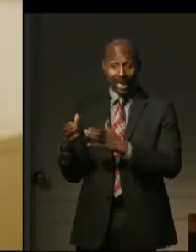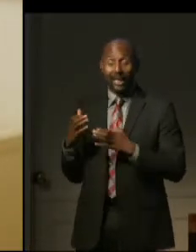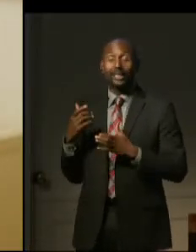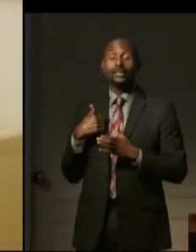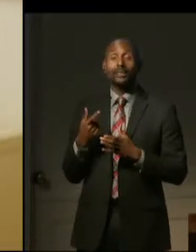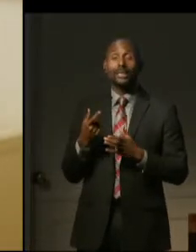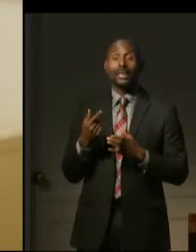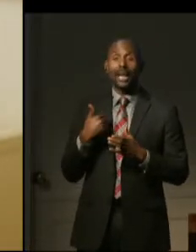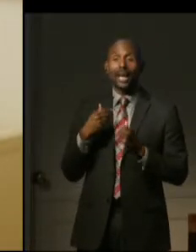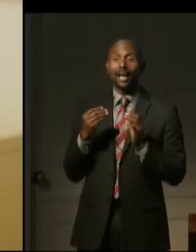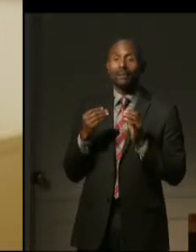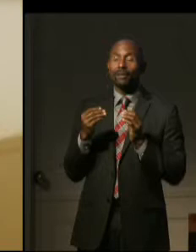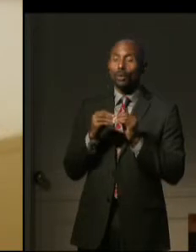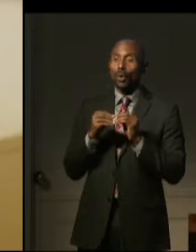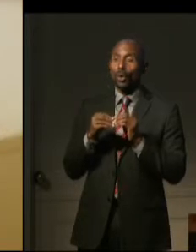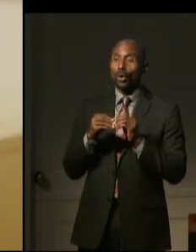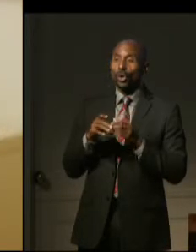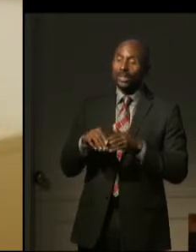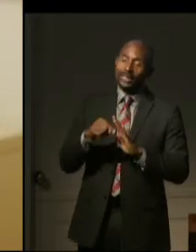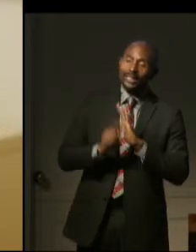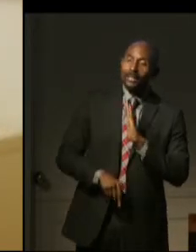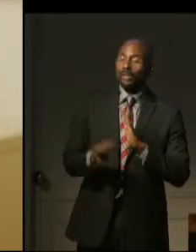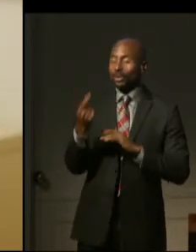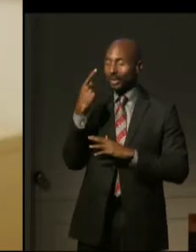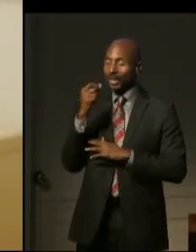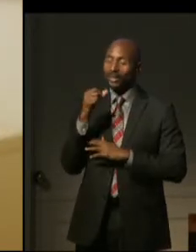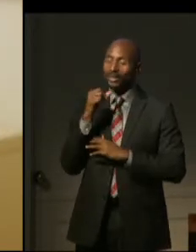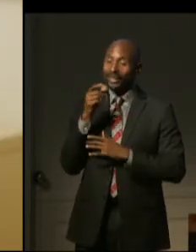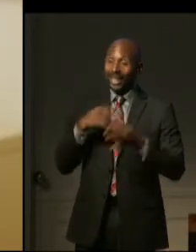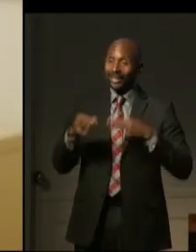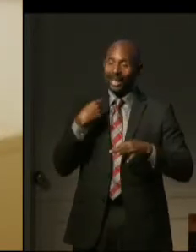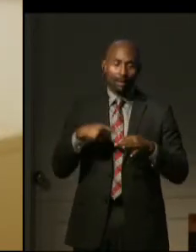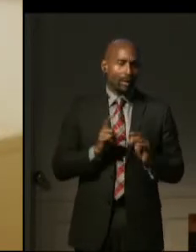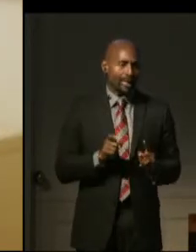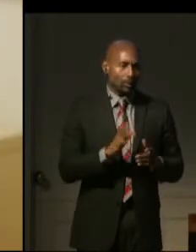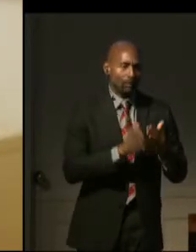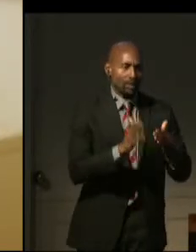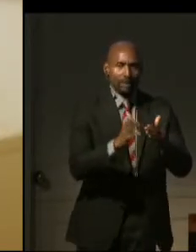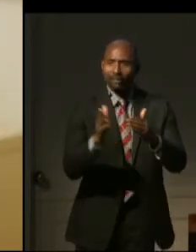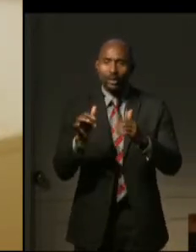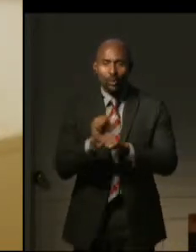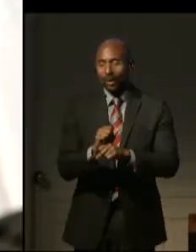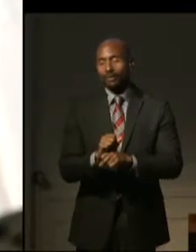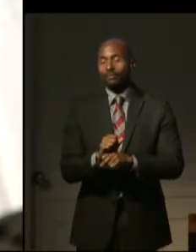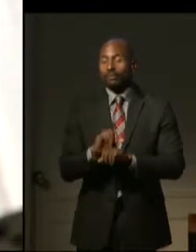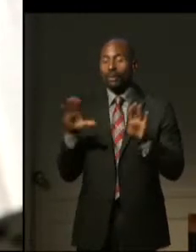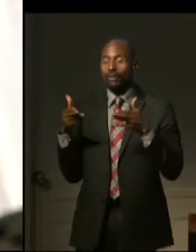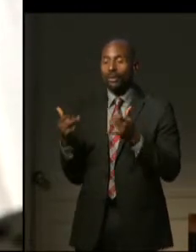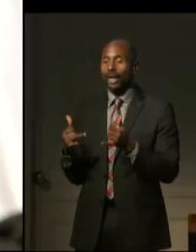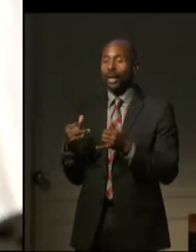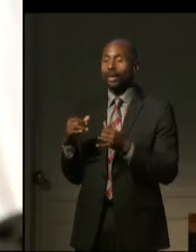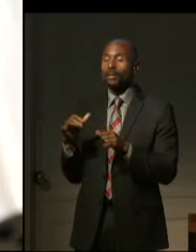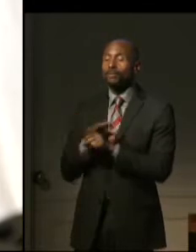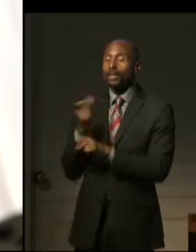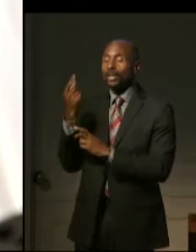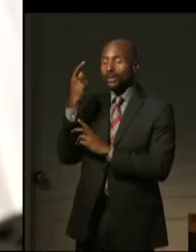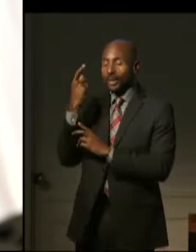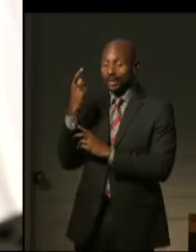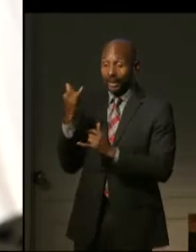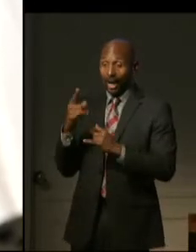understanding. So now when I plan lessons, units, I ask, you know, what does thinking and learning look